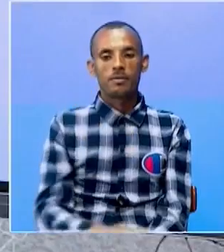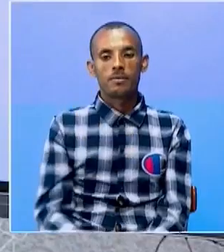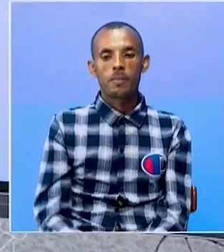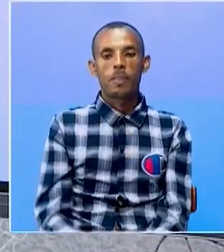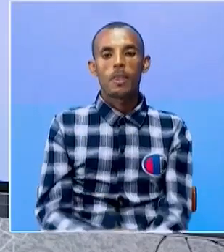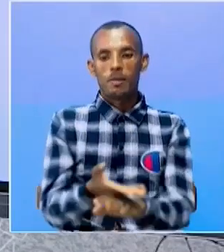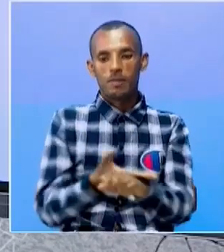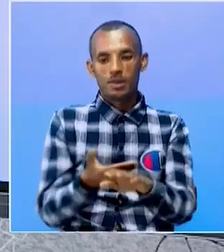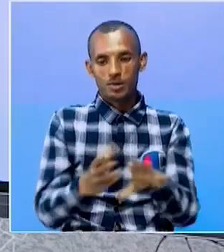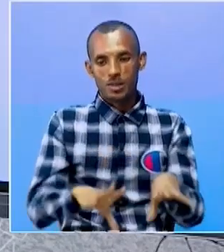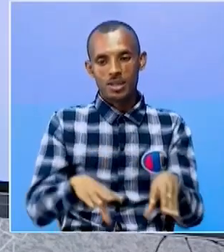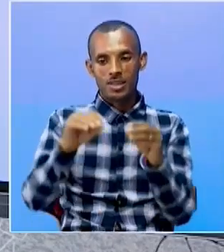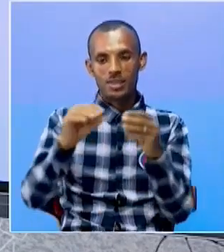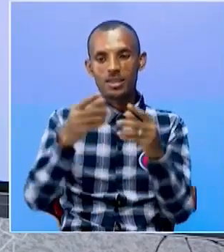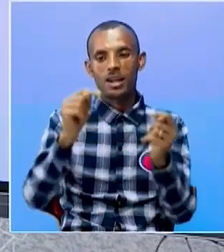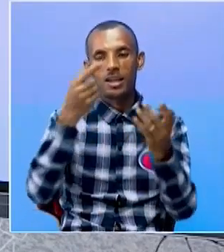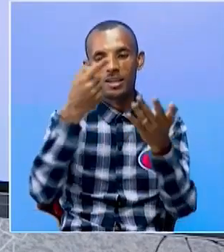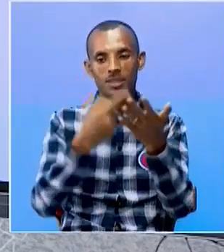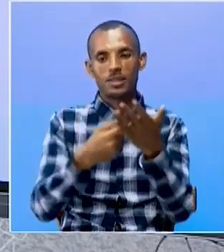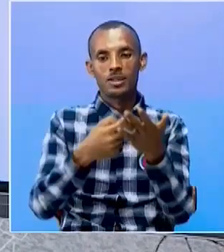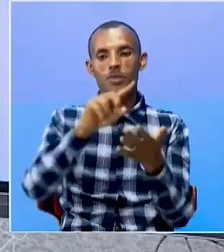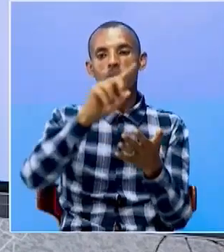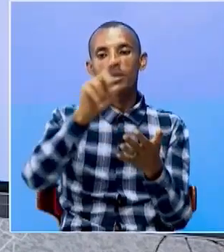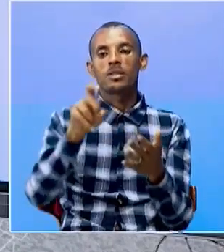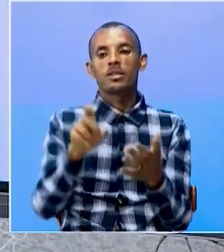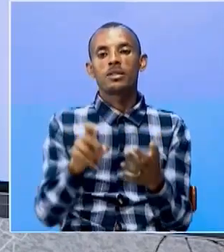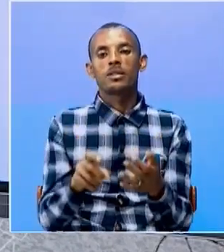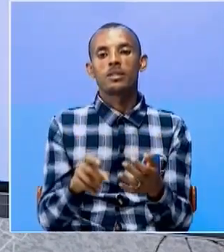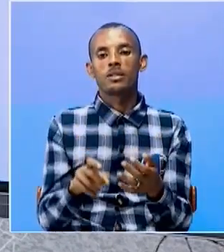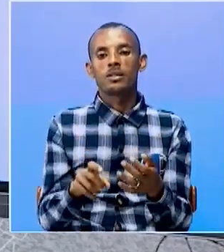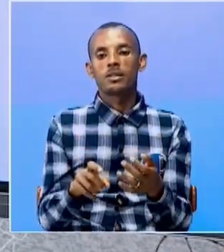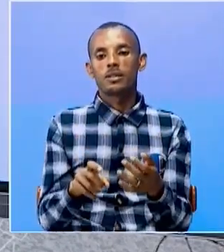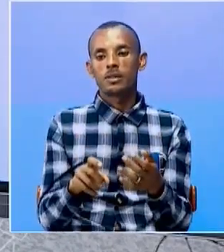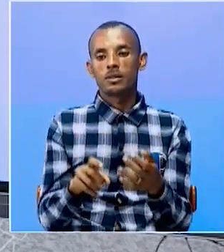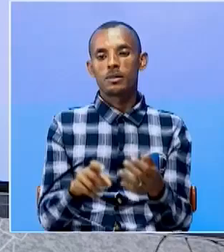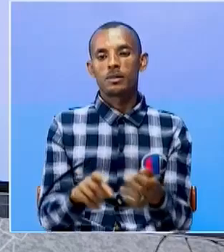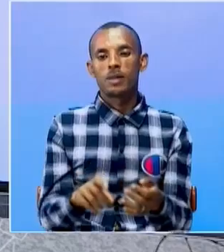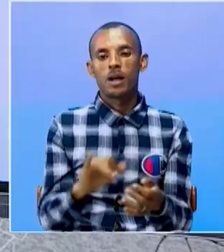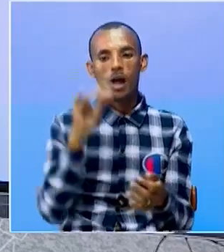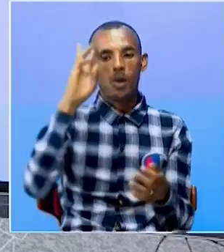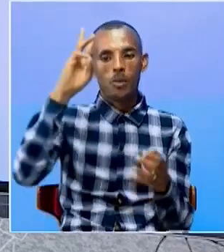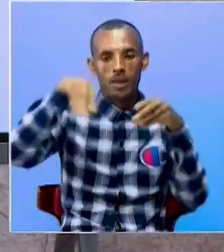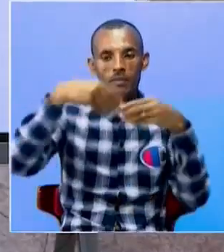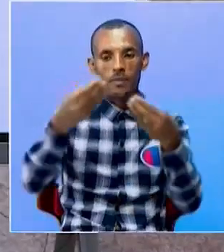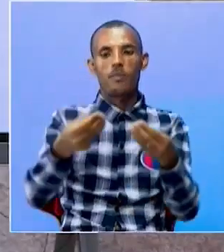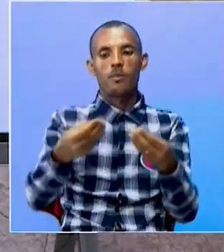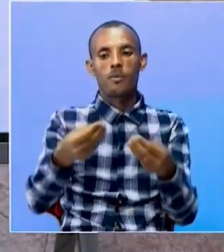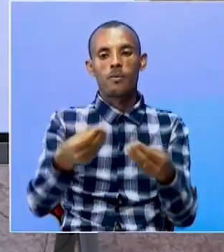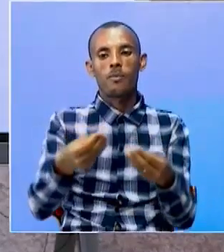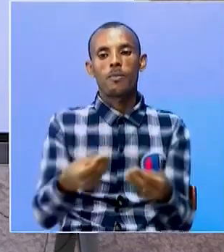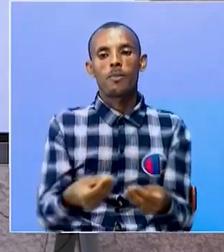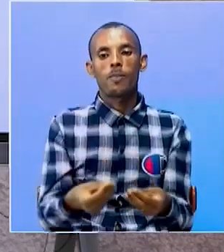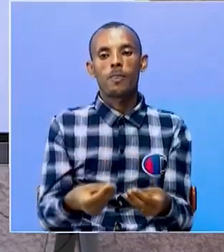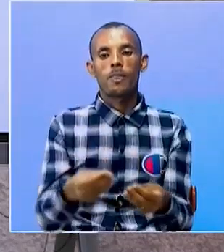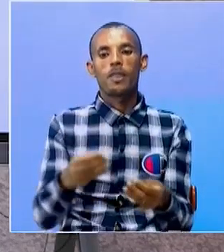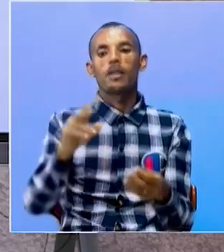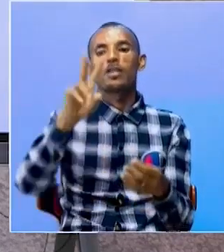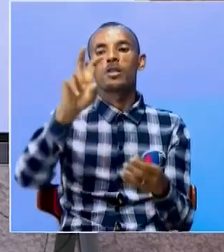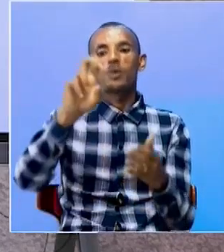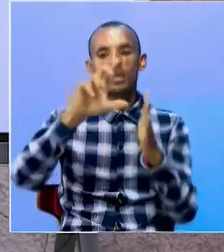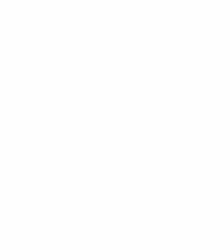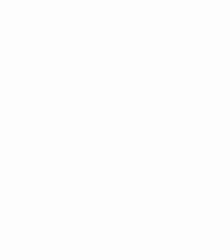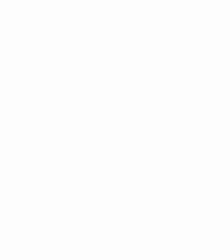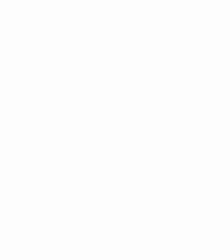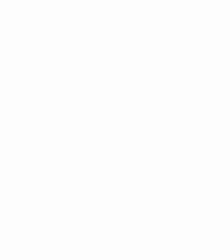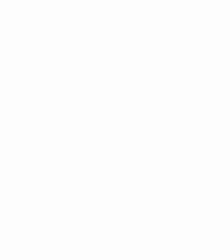Please, students, try to simplify this expression. I will give you 20 seconds for